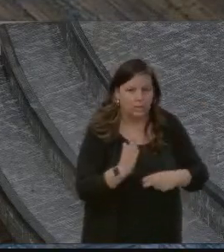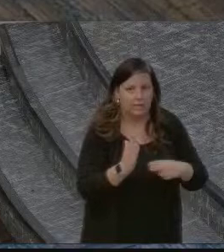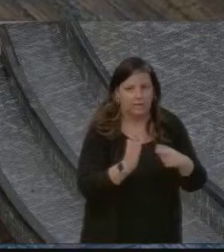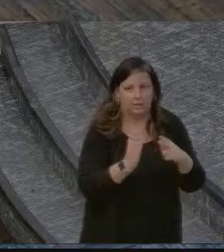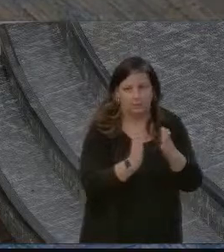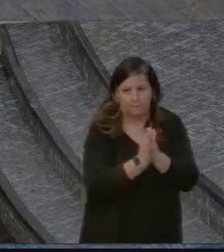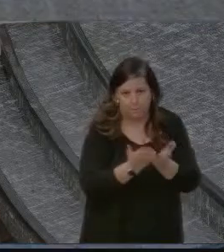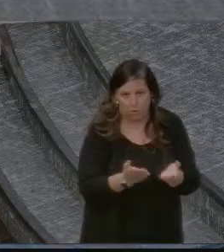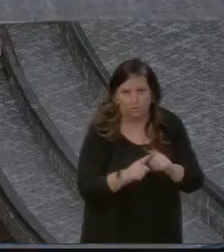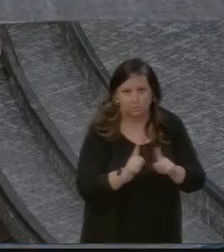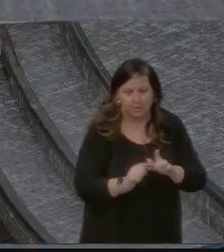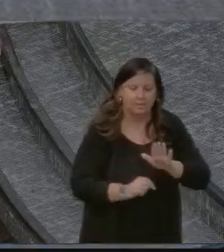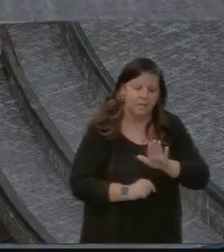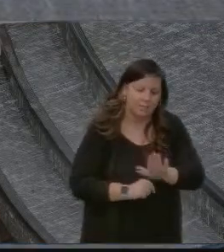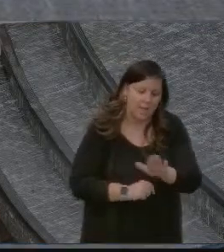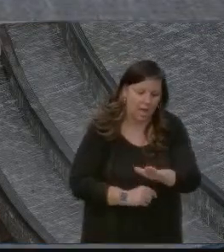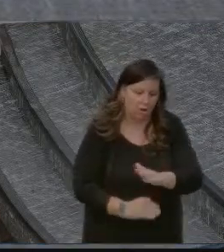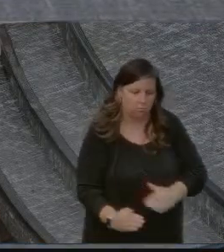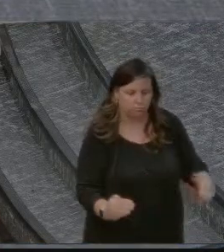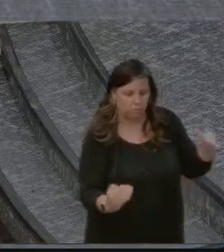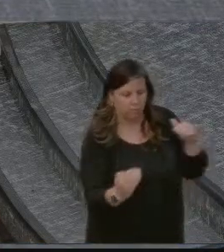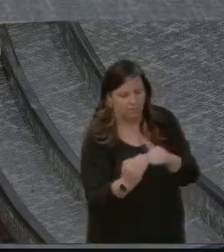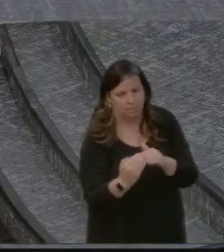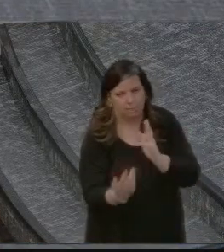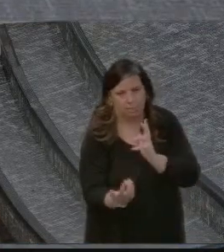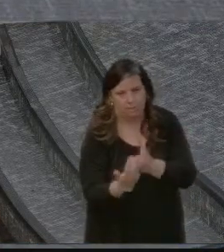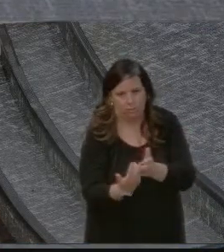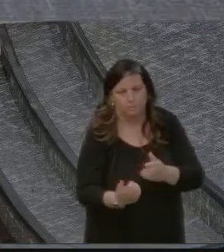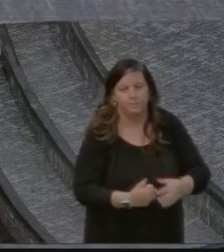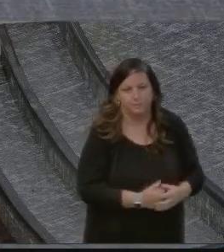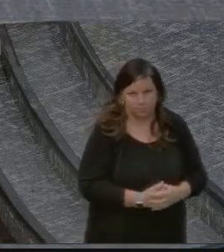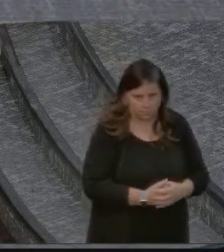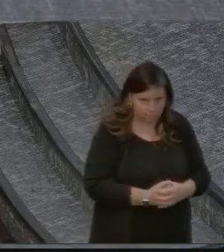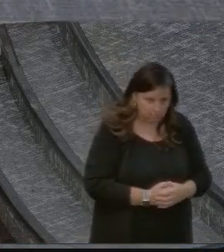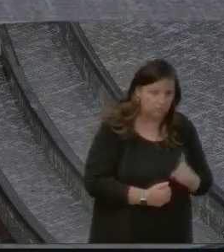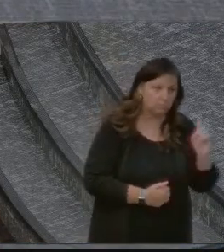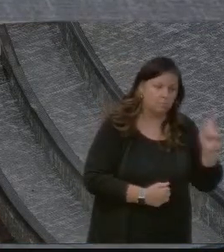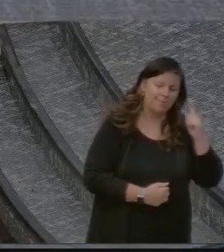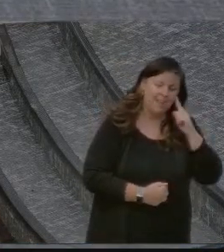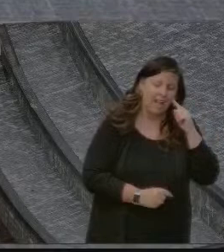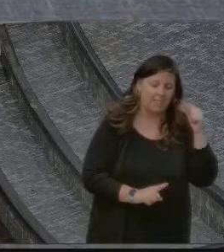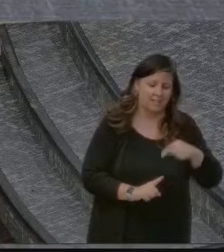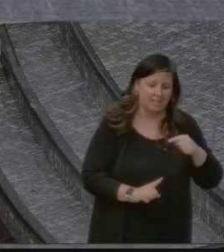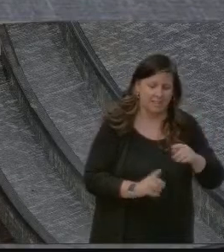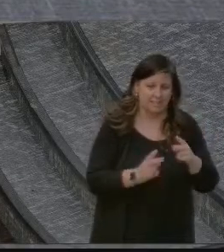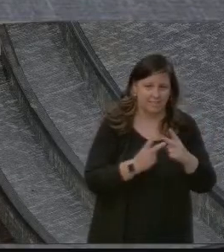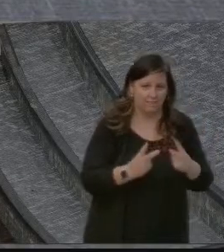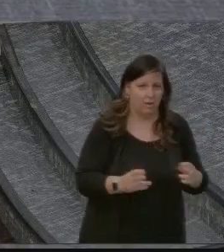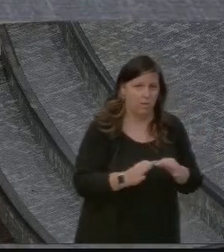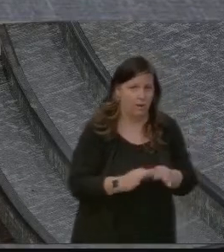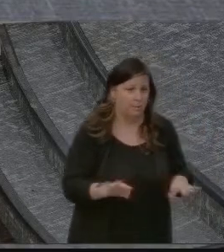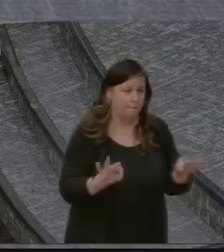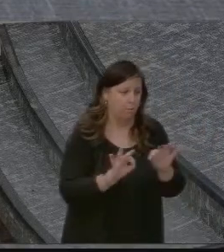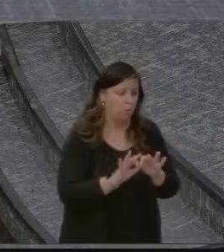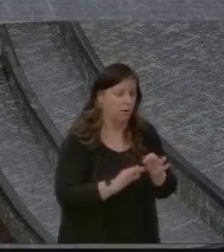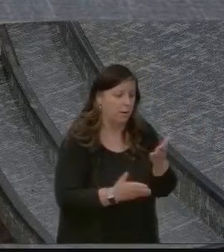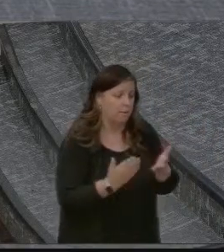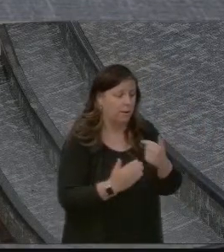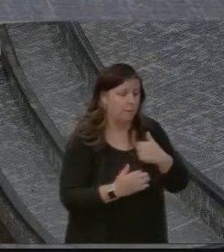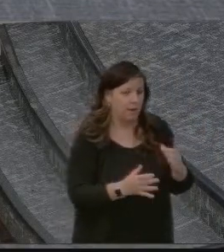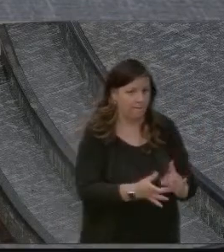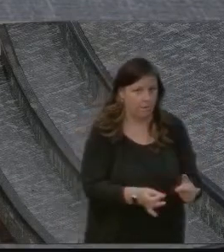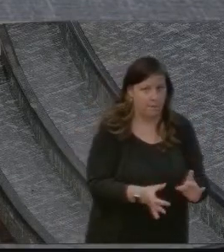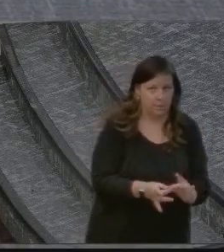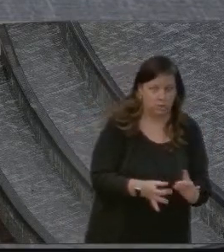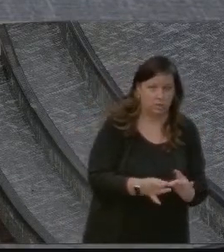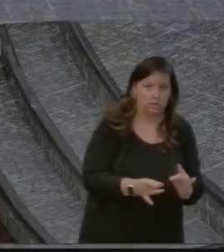Okay, yeah, I think that would be, I think this is very important, and I think I may have mentioned, but I'm getting conversations mixed